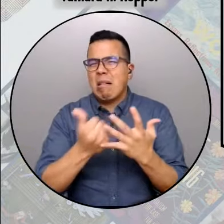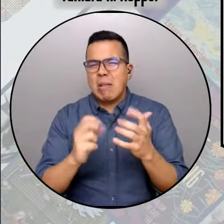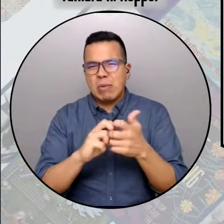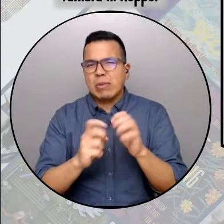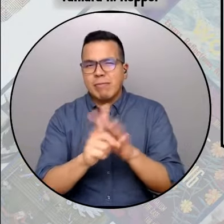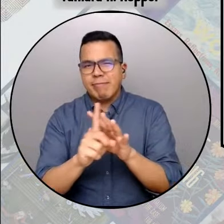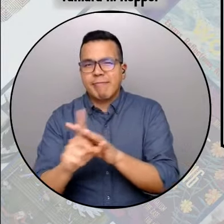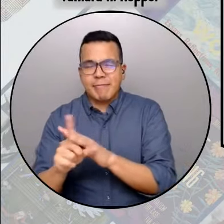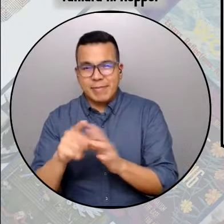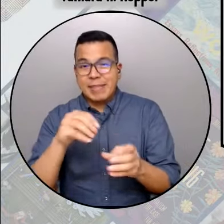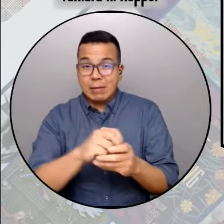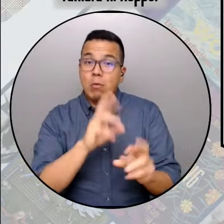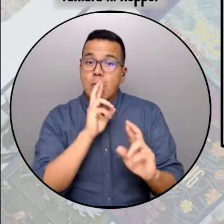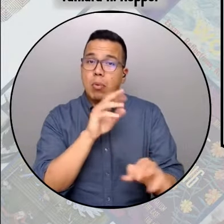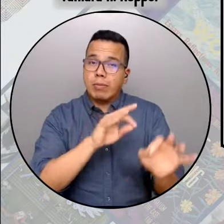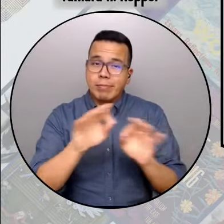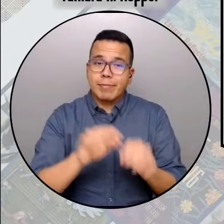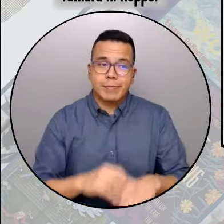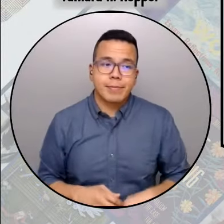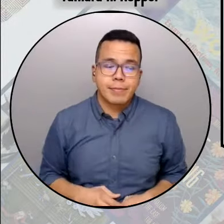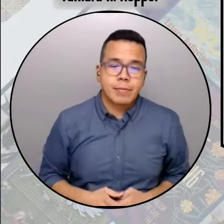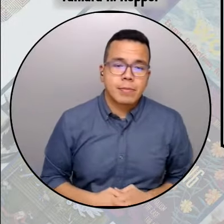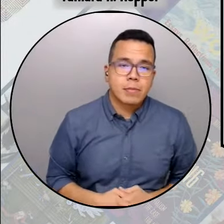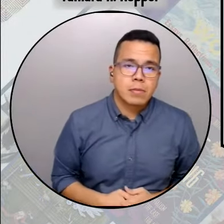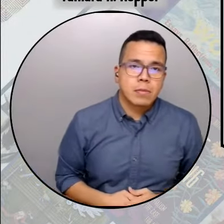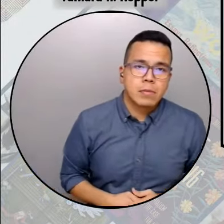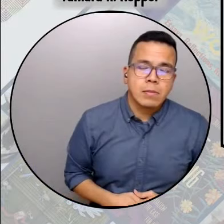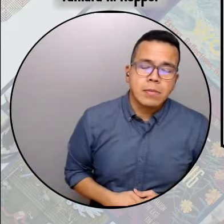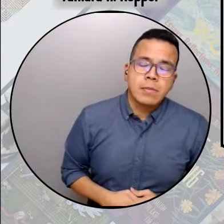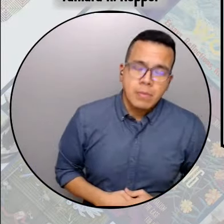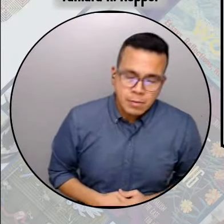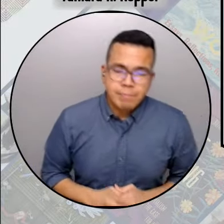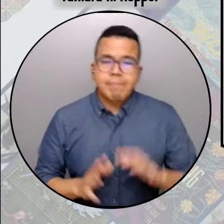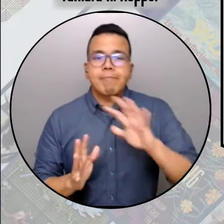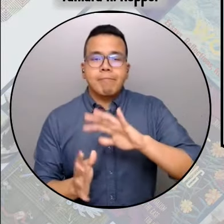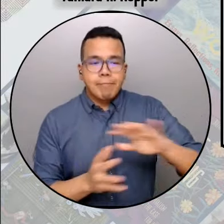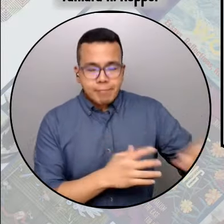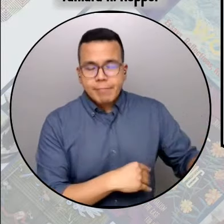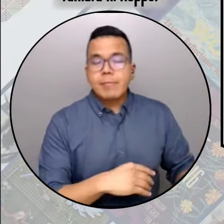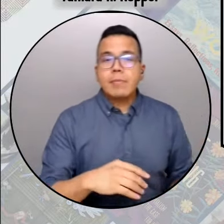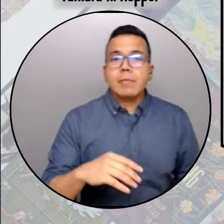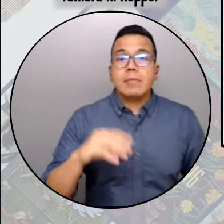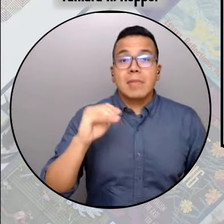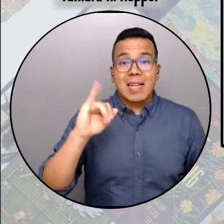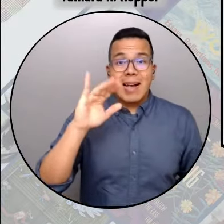Now, ICE does make some of their data available. So if we go here,